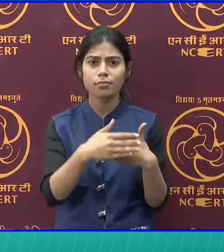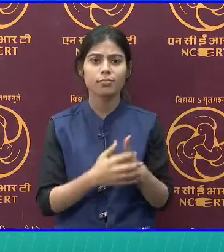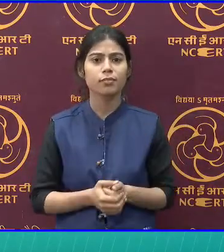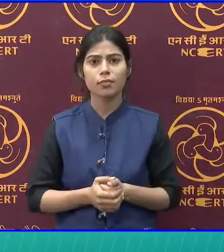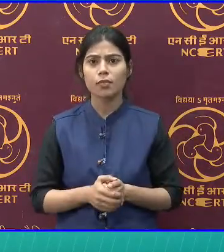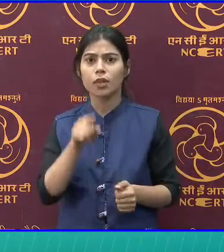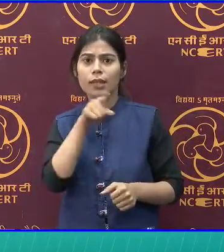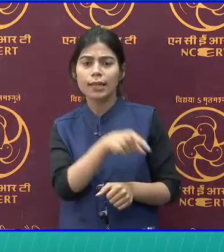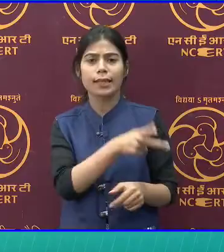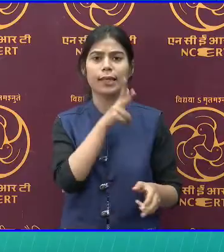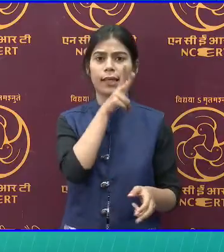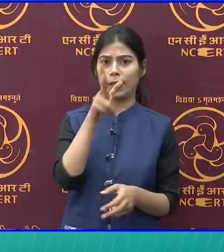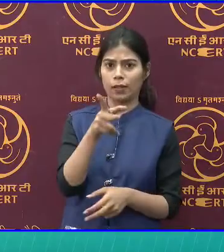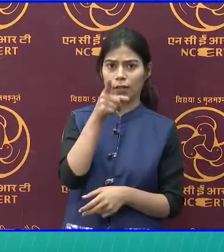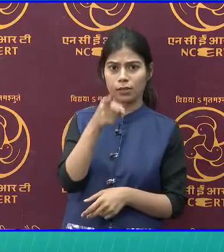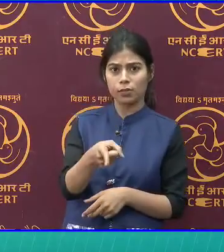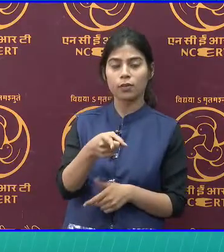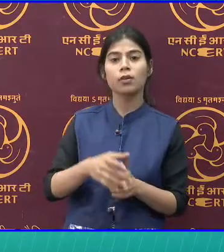can tell you this.